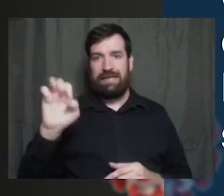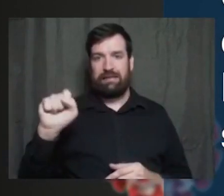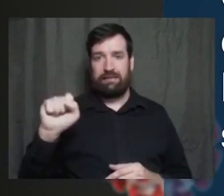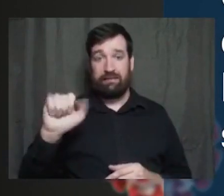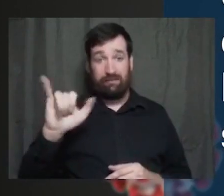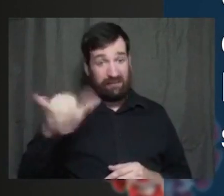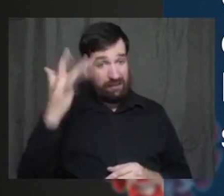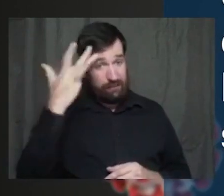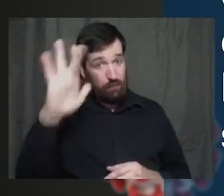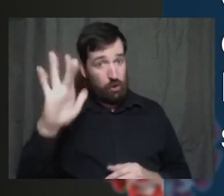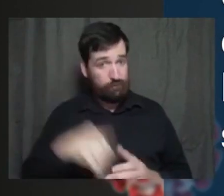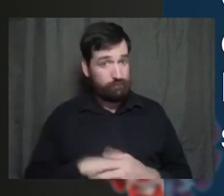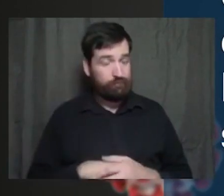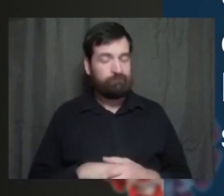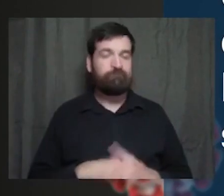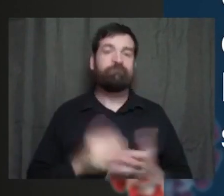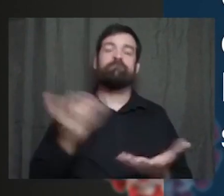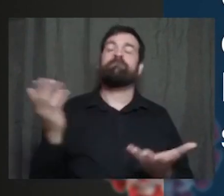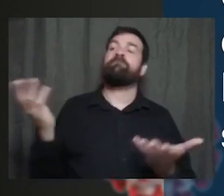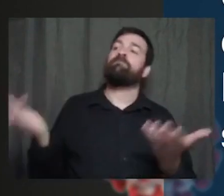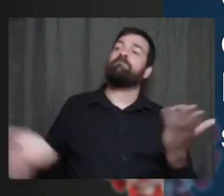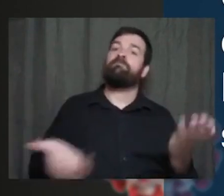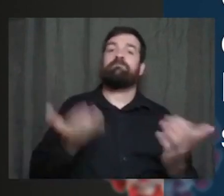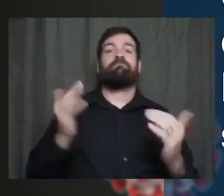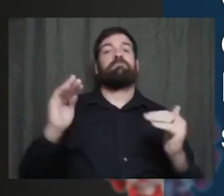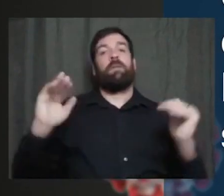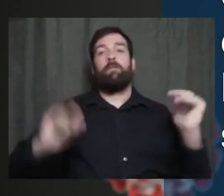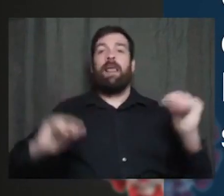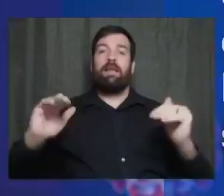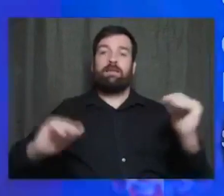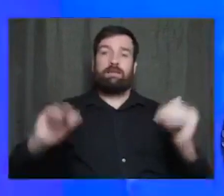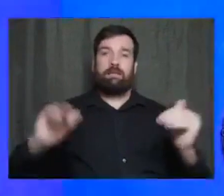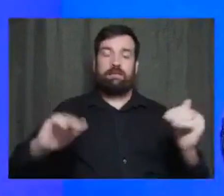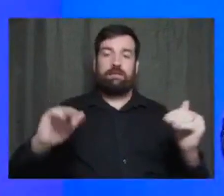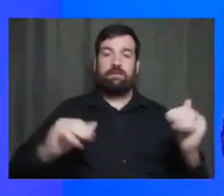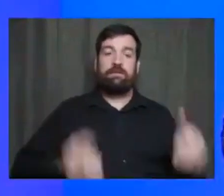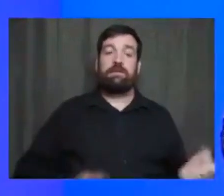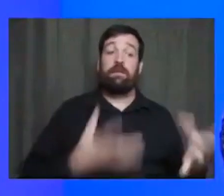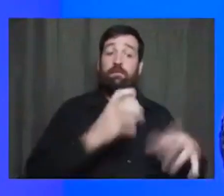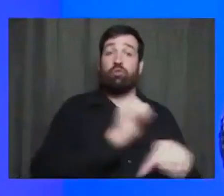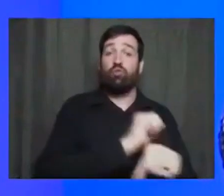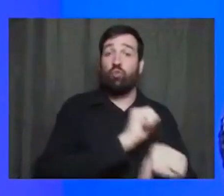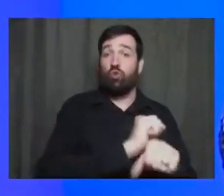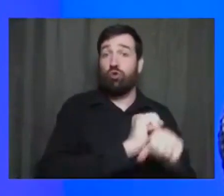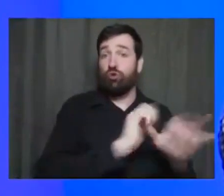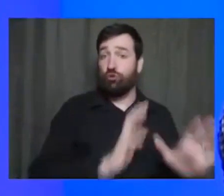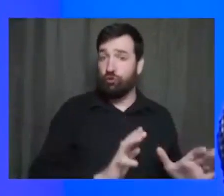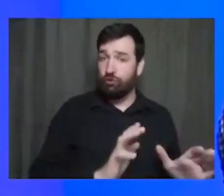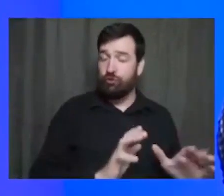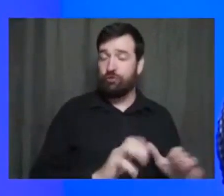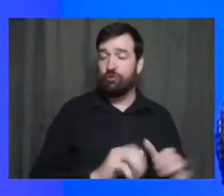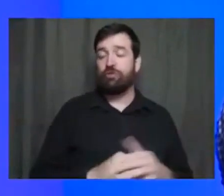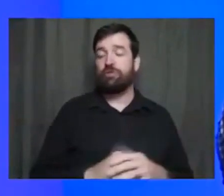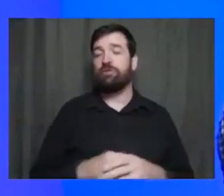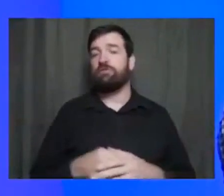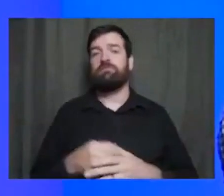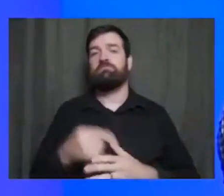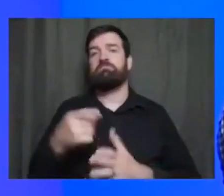Yeah, I think it's a balance of the workforce and the what's needed to keep